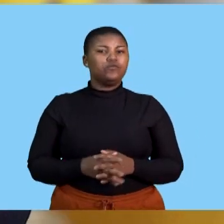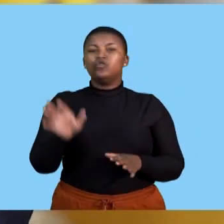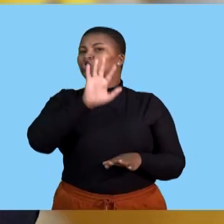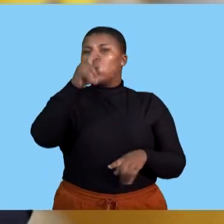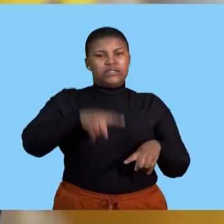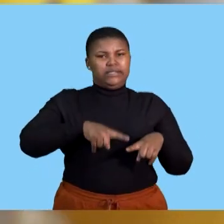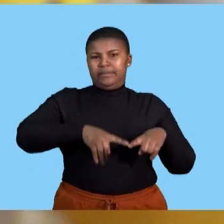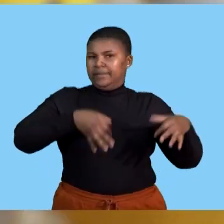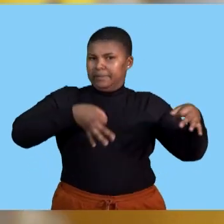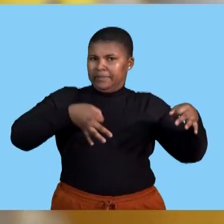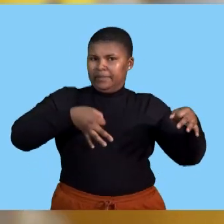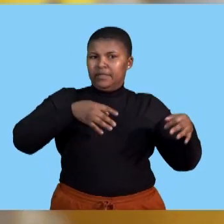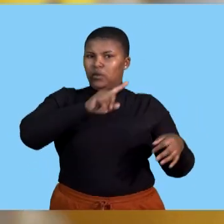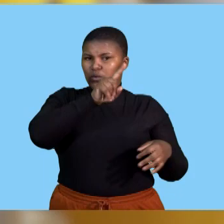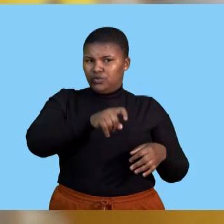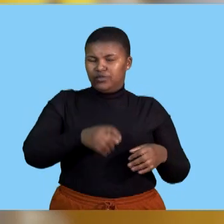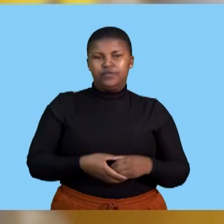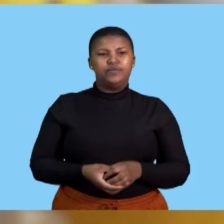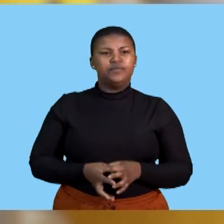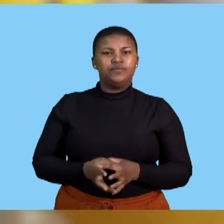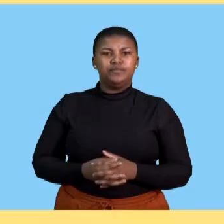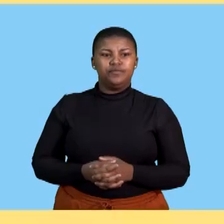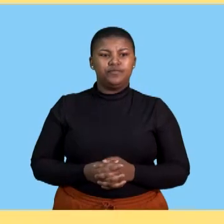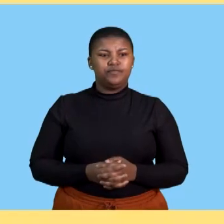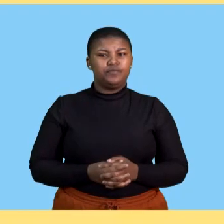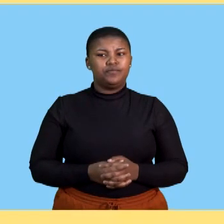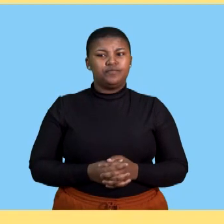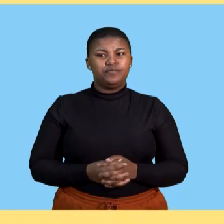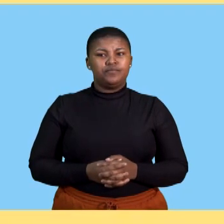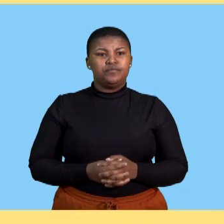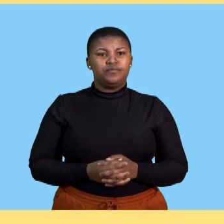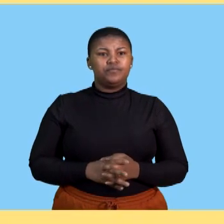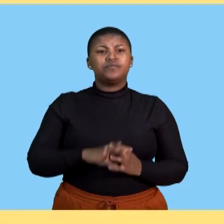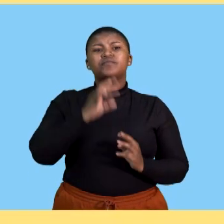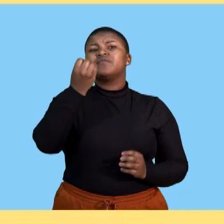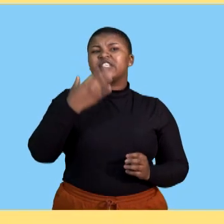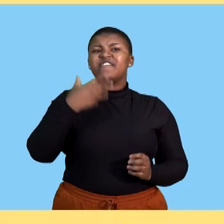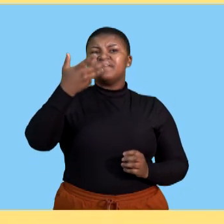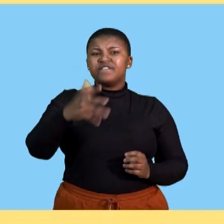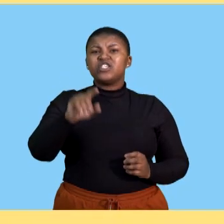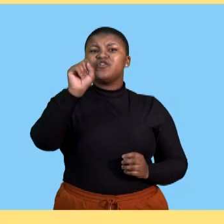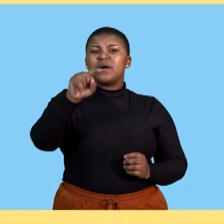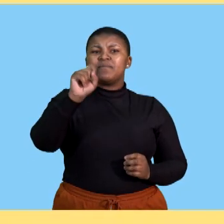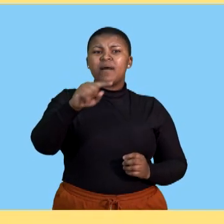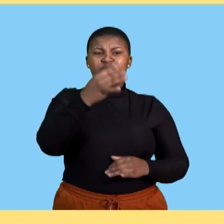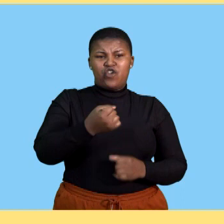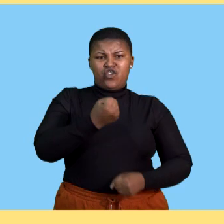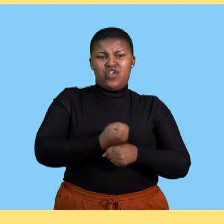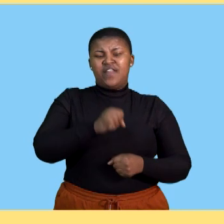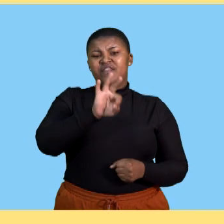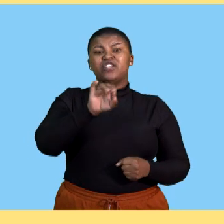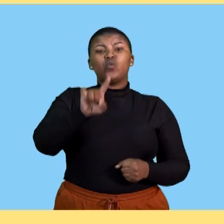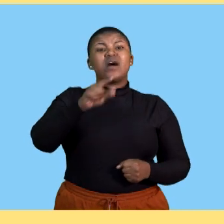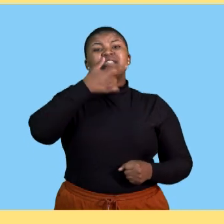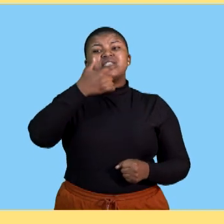being over-reliant on the formula sheet. With us, we are given the statement of comprehensive income for the year